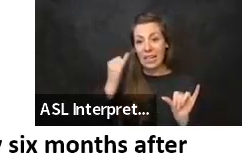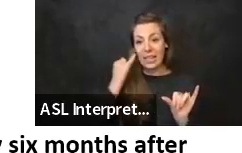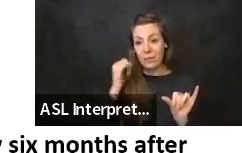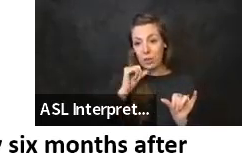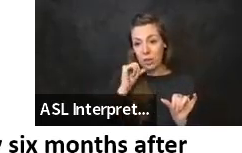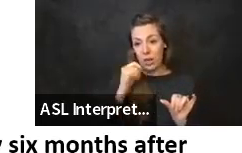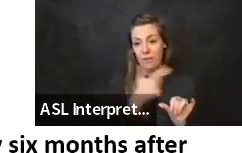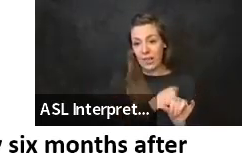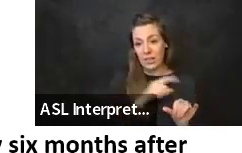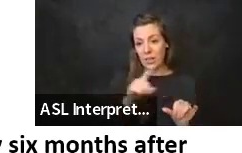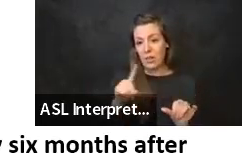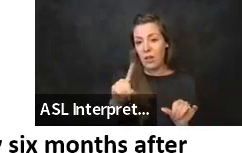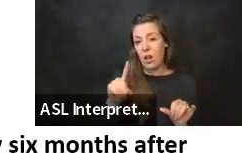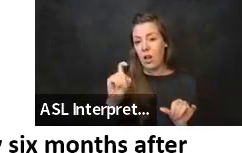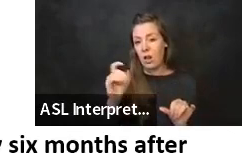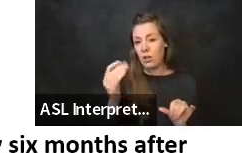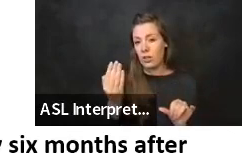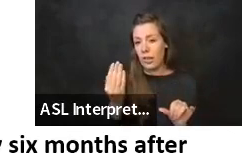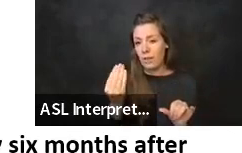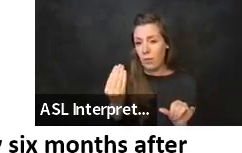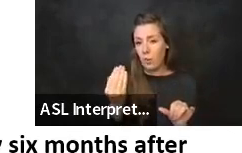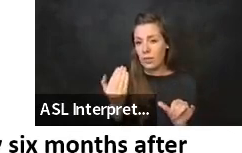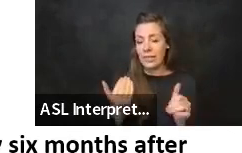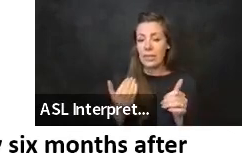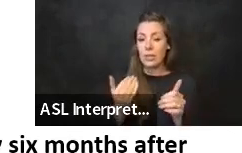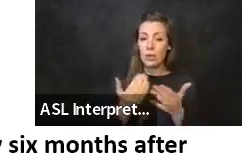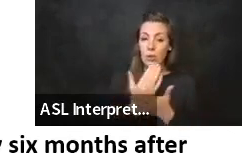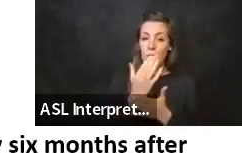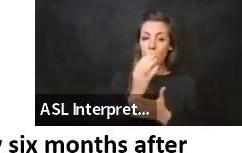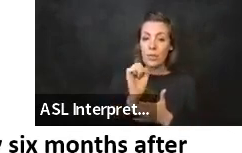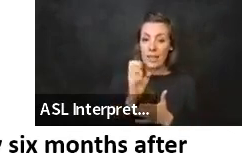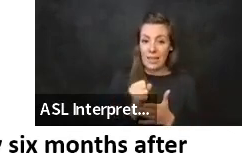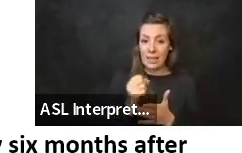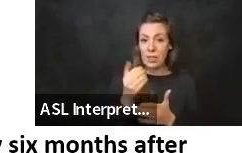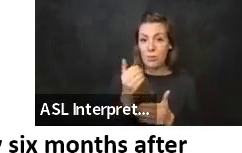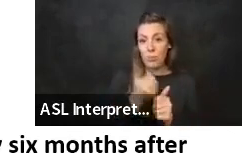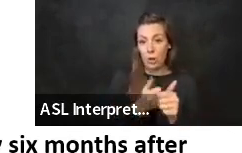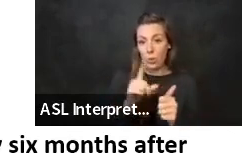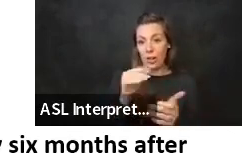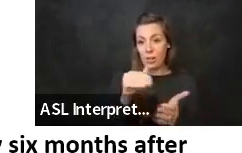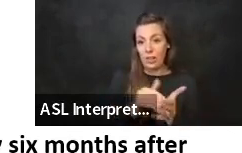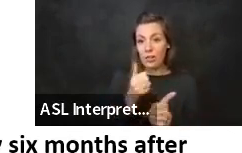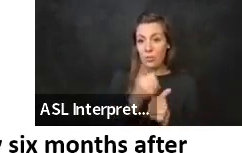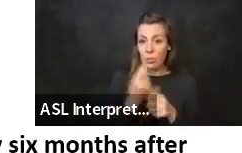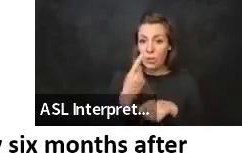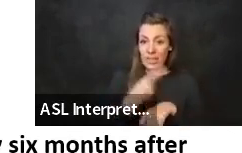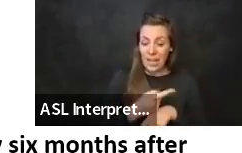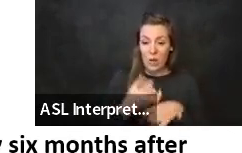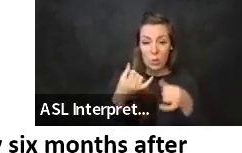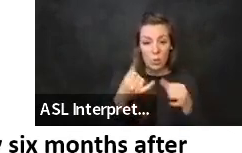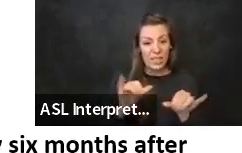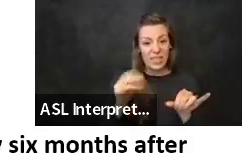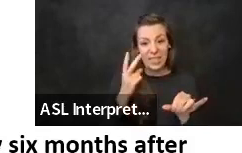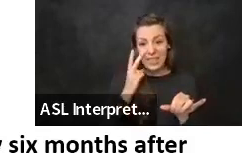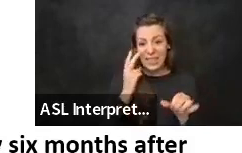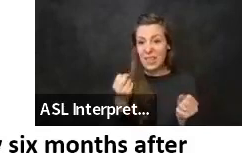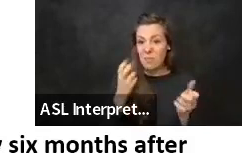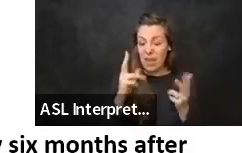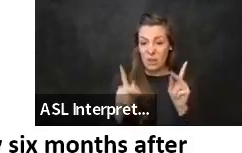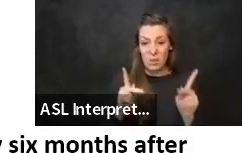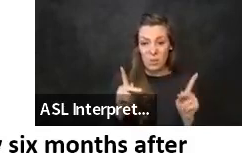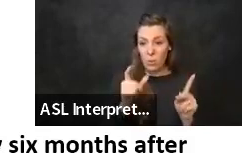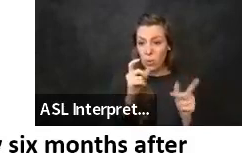of 114 new cases per 100,000 per day, we are also seeing outbreaks among the fully vaccinated at this